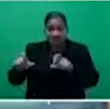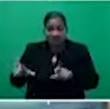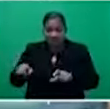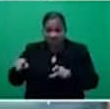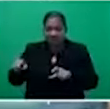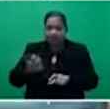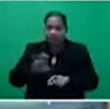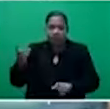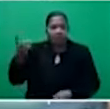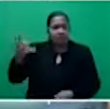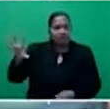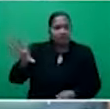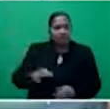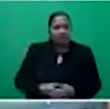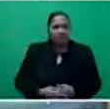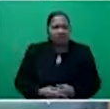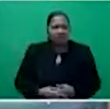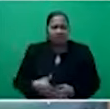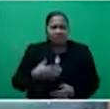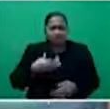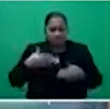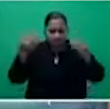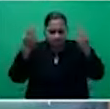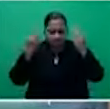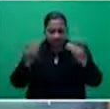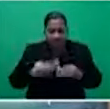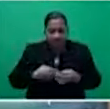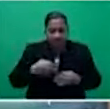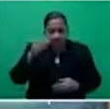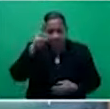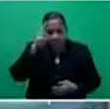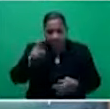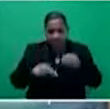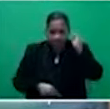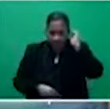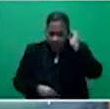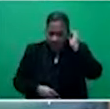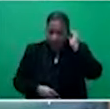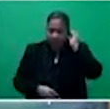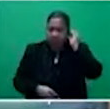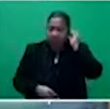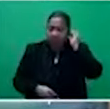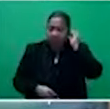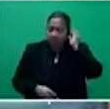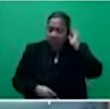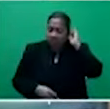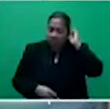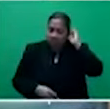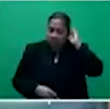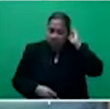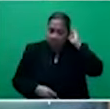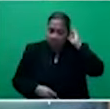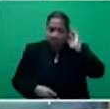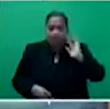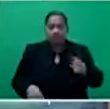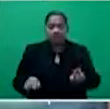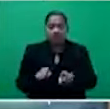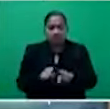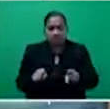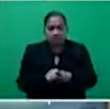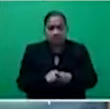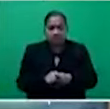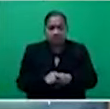Mr. Speaker, sir, this is the same mindset. This is the same mindset that existed in the previous